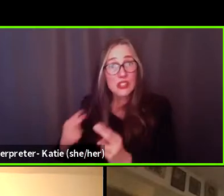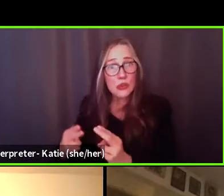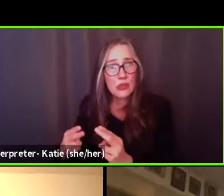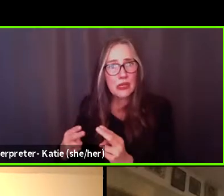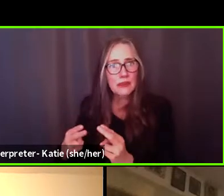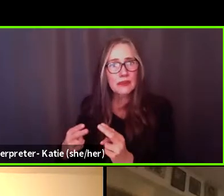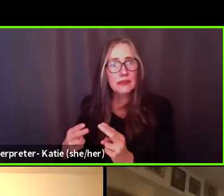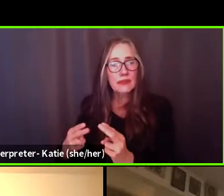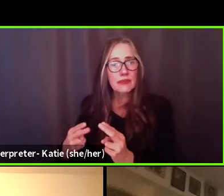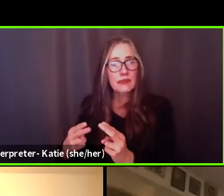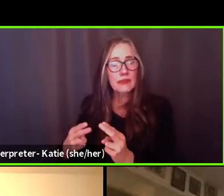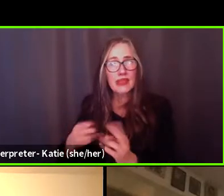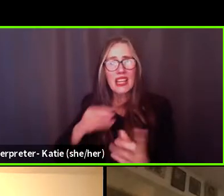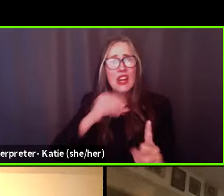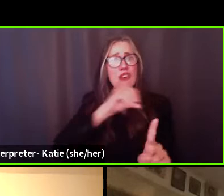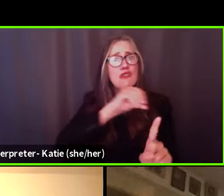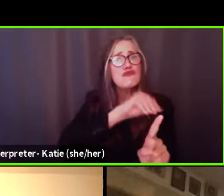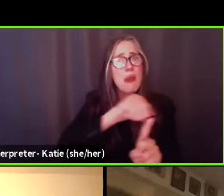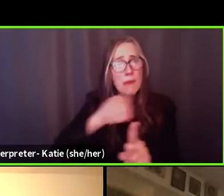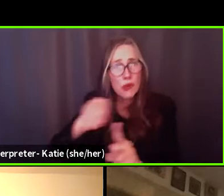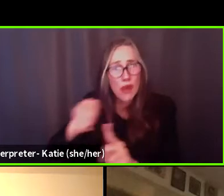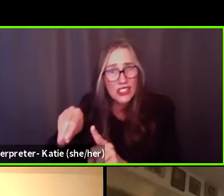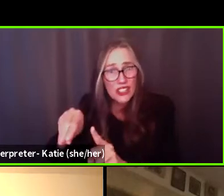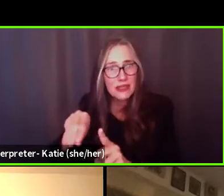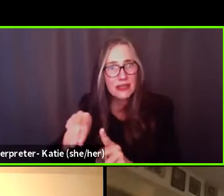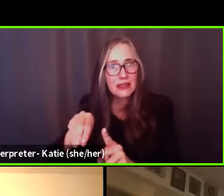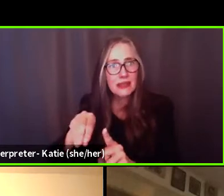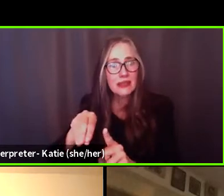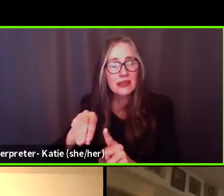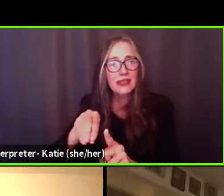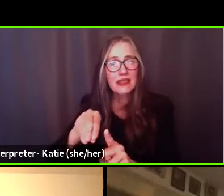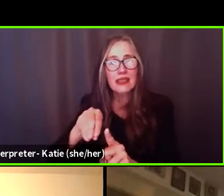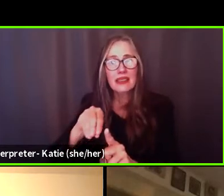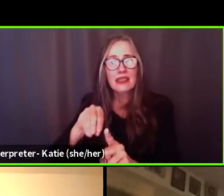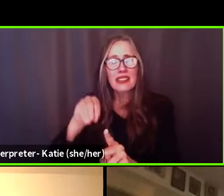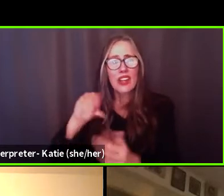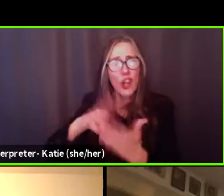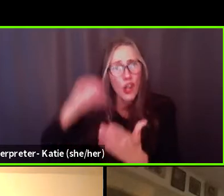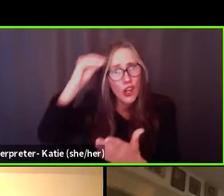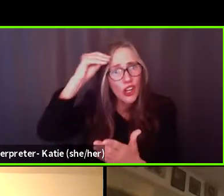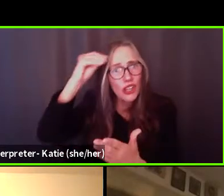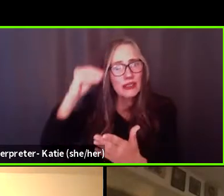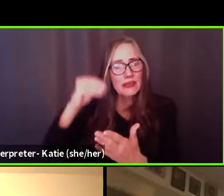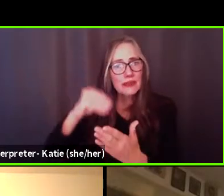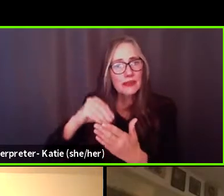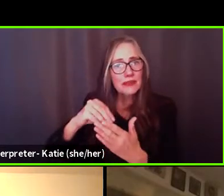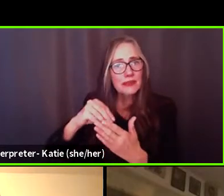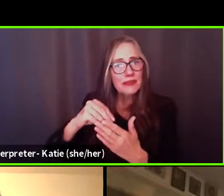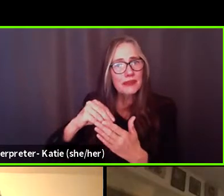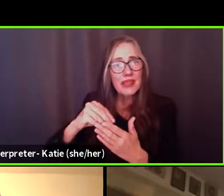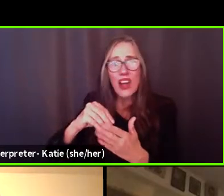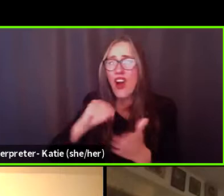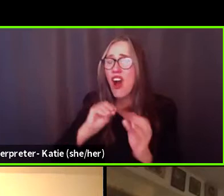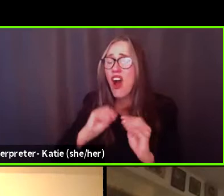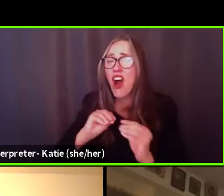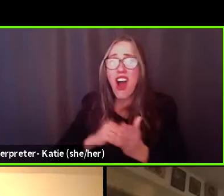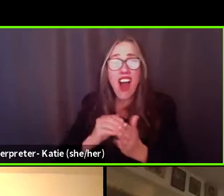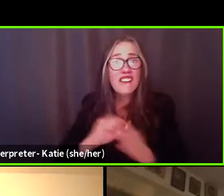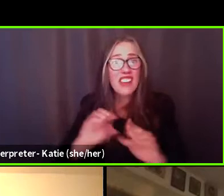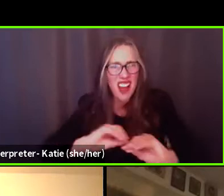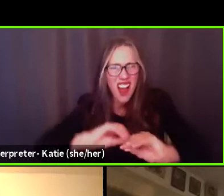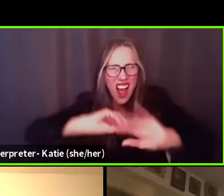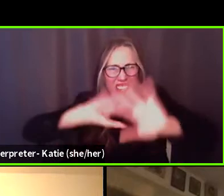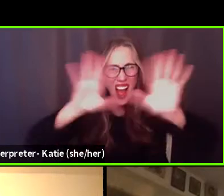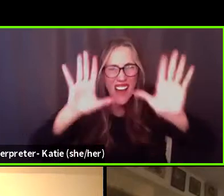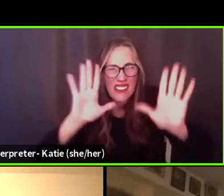in plain sight and our inability to see it as a function of the historical amnesia that has been imposed which might itself be part of that